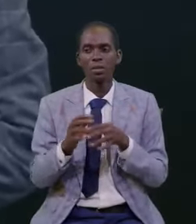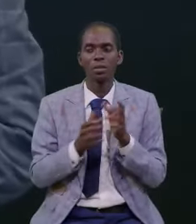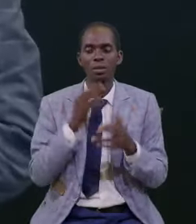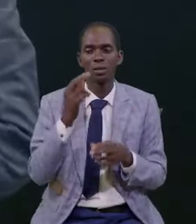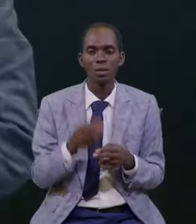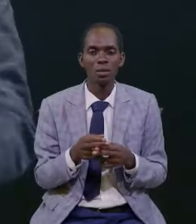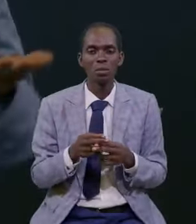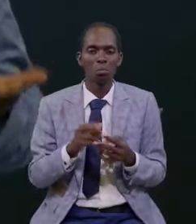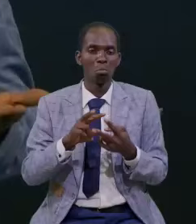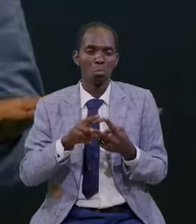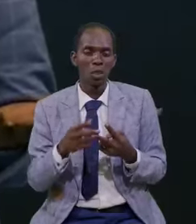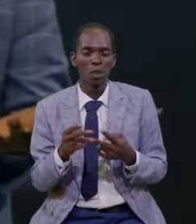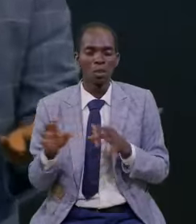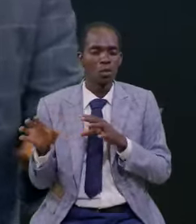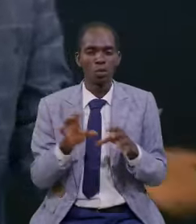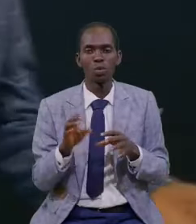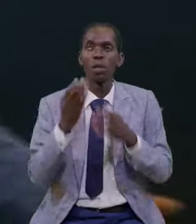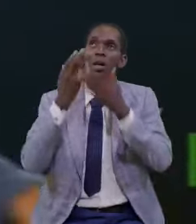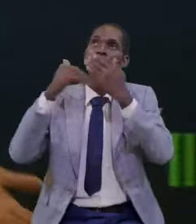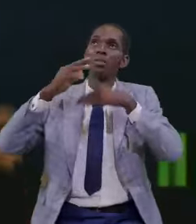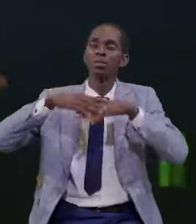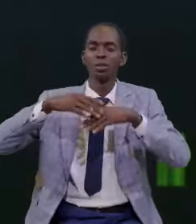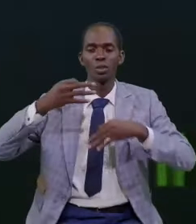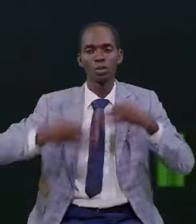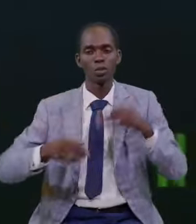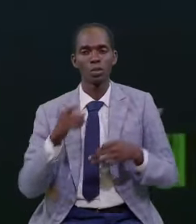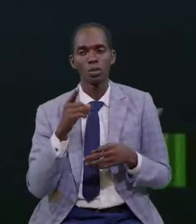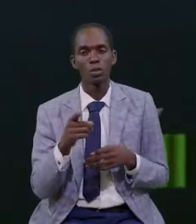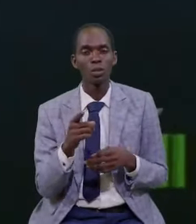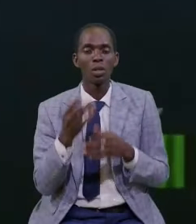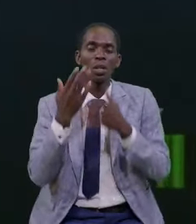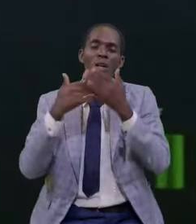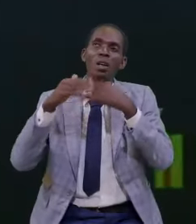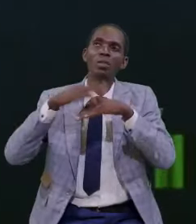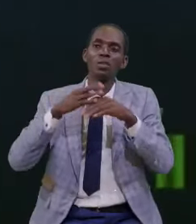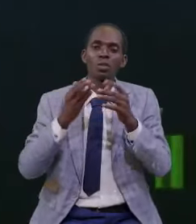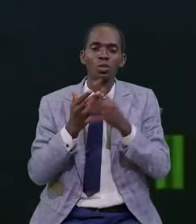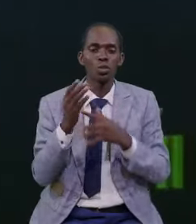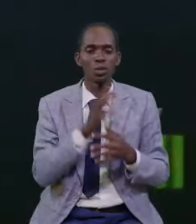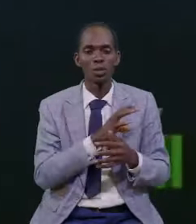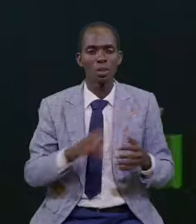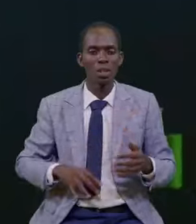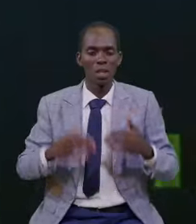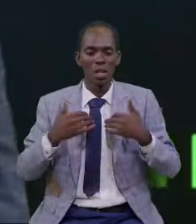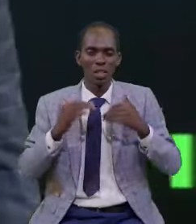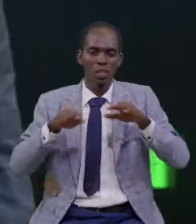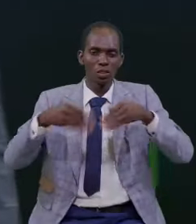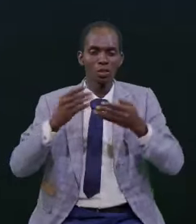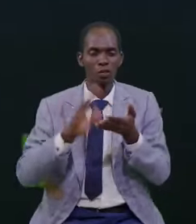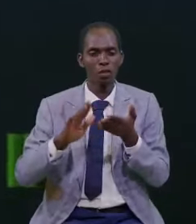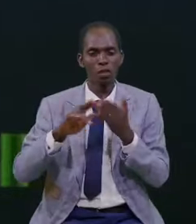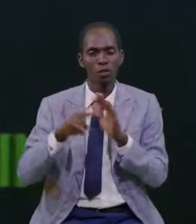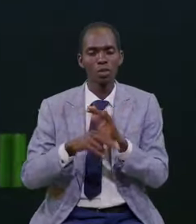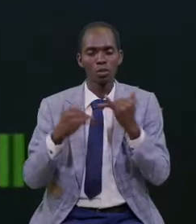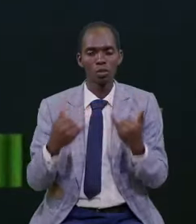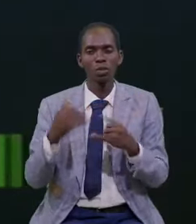heaven condemn you. The heavens, through Christ, have given you forgiveness tonight. Go with the